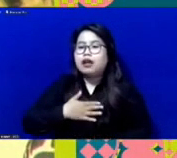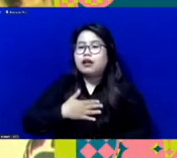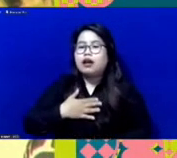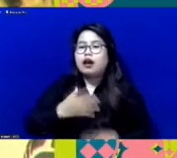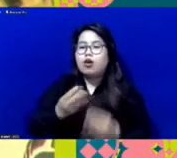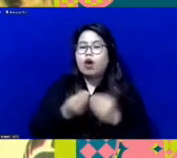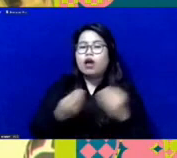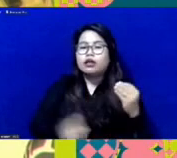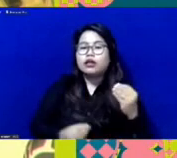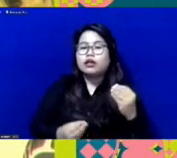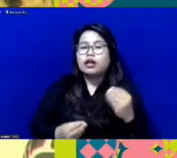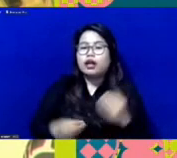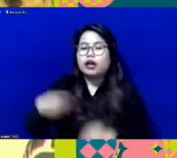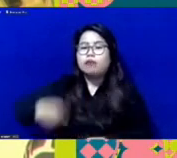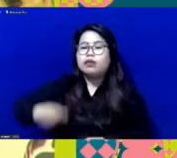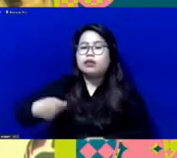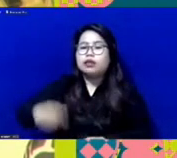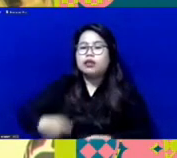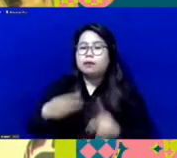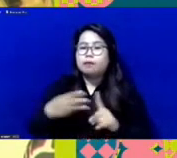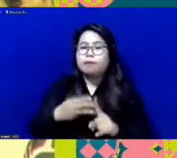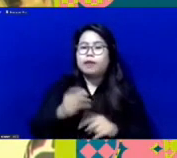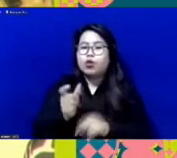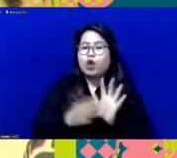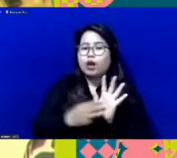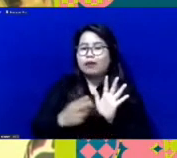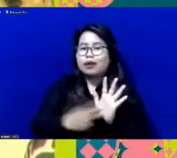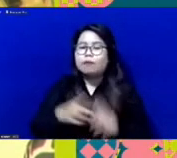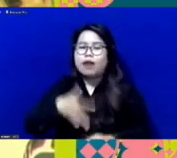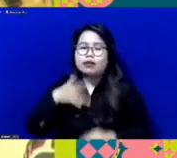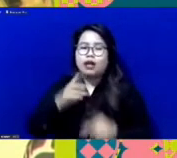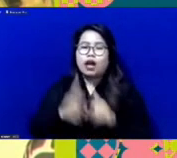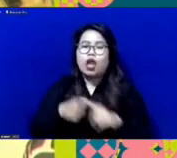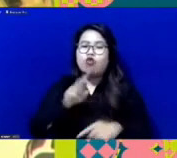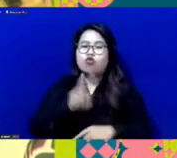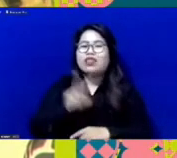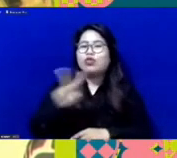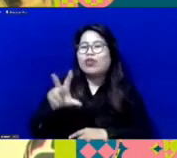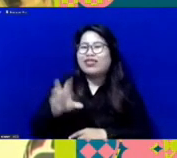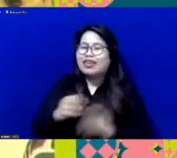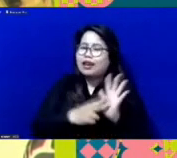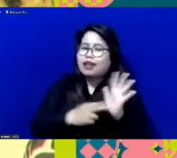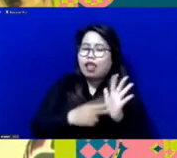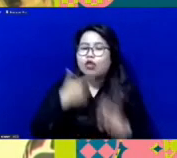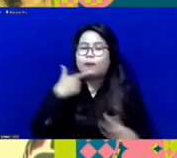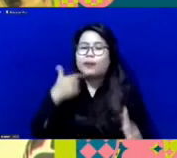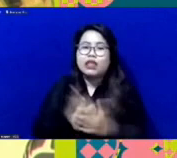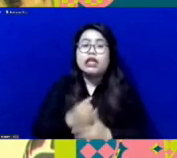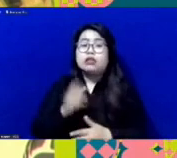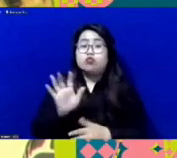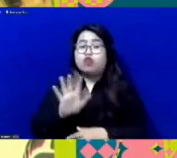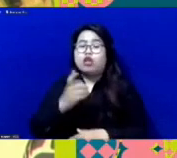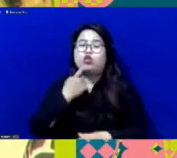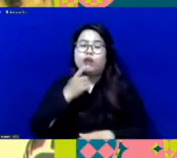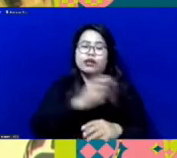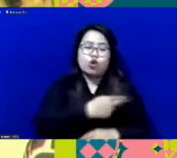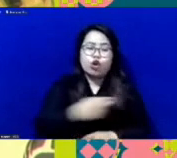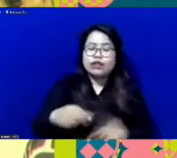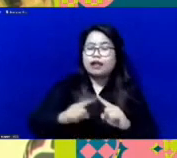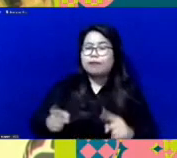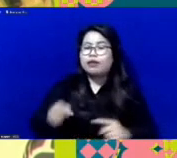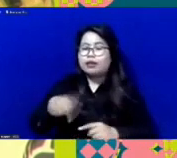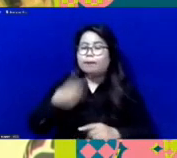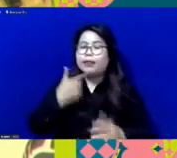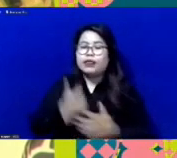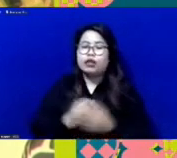that V20 and values is very important, not only for Indonesia, but for the world, and how actually to lead by values and